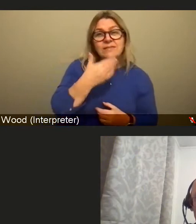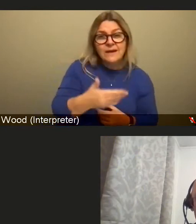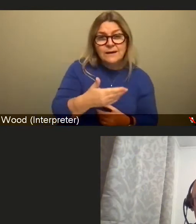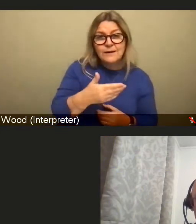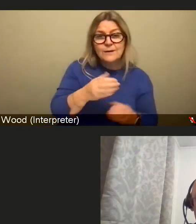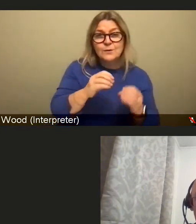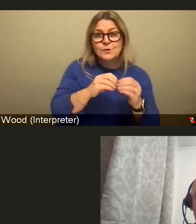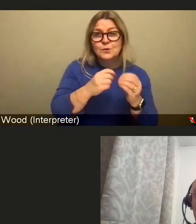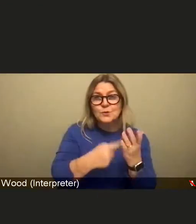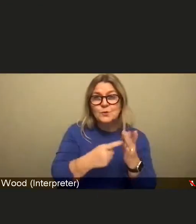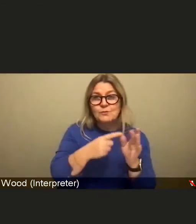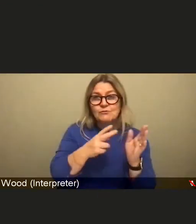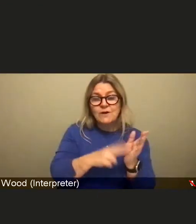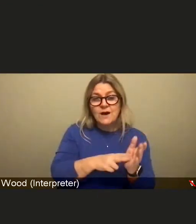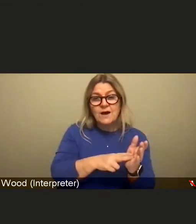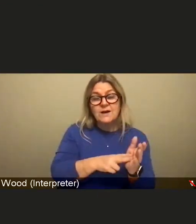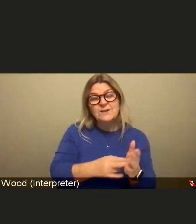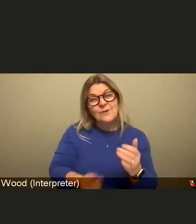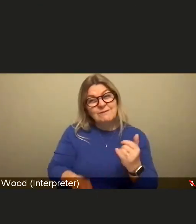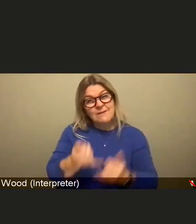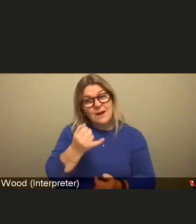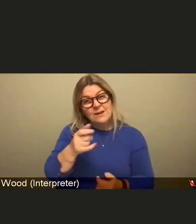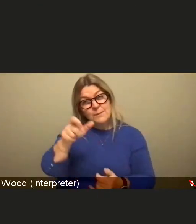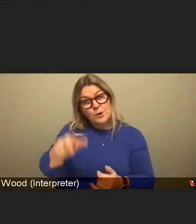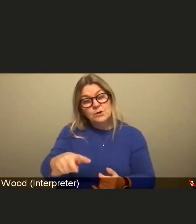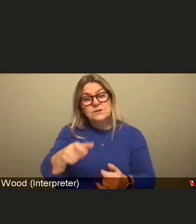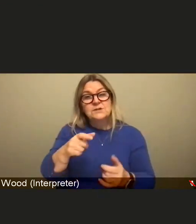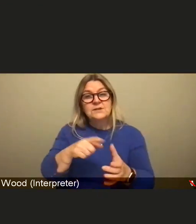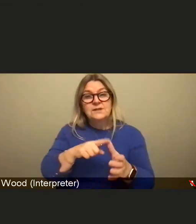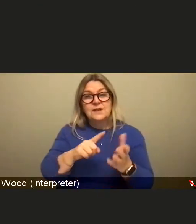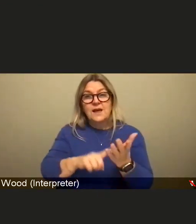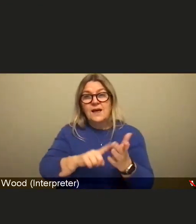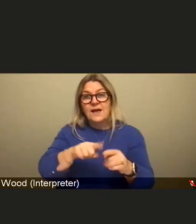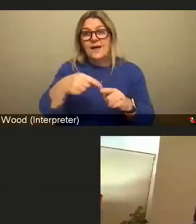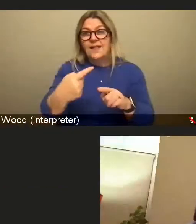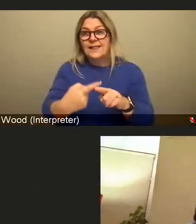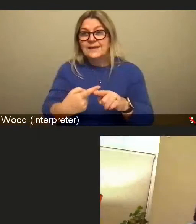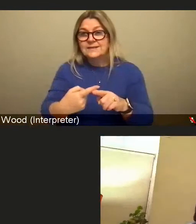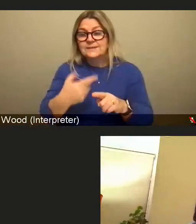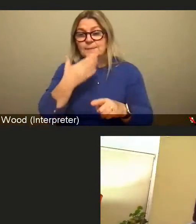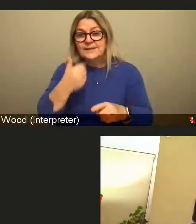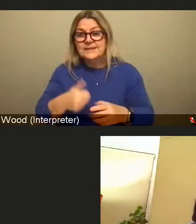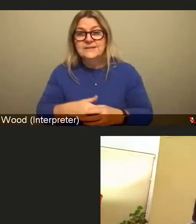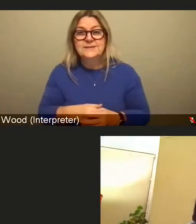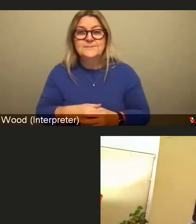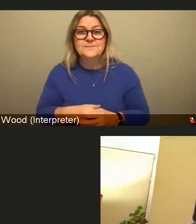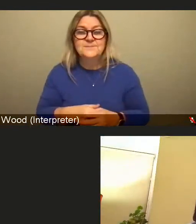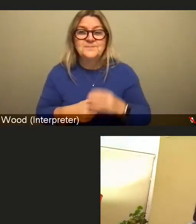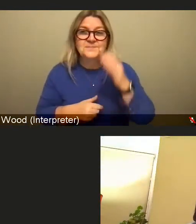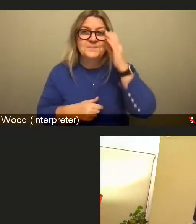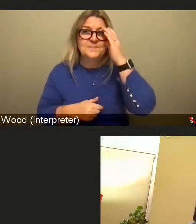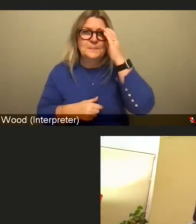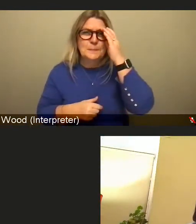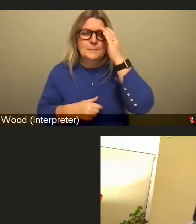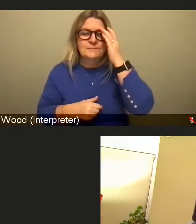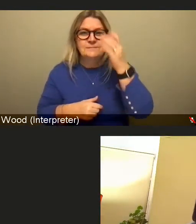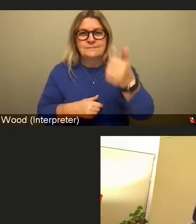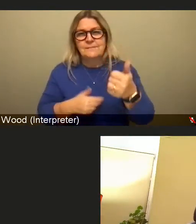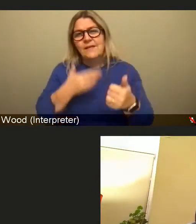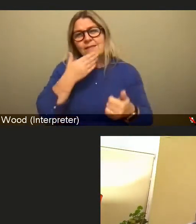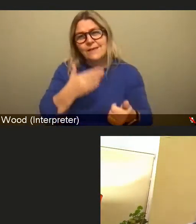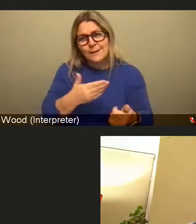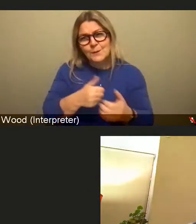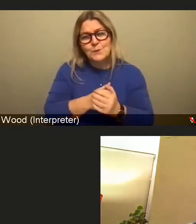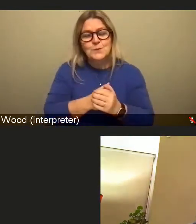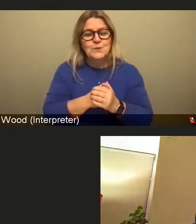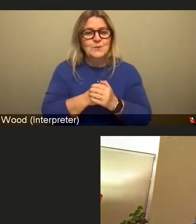coming to Alex last, please. Hi, thank you, Gillian.